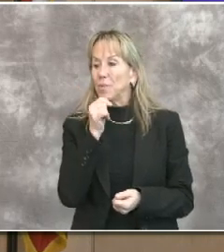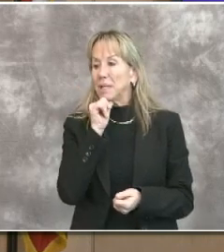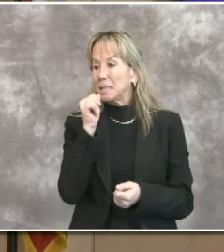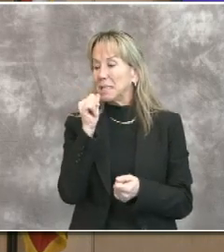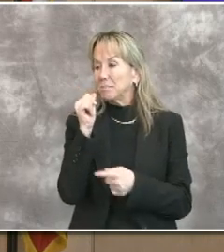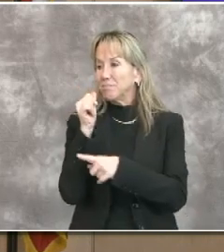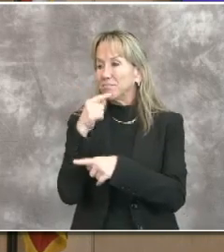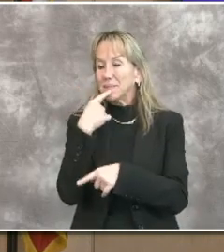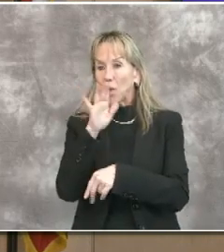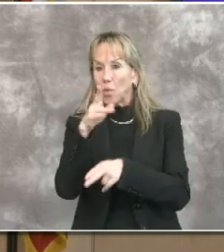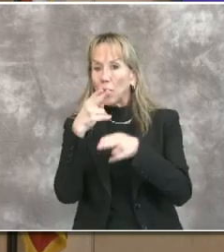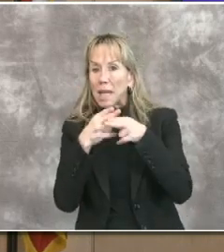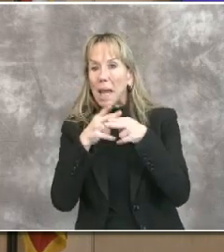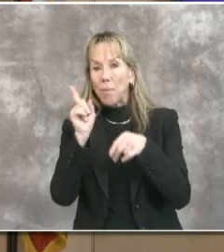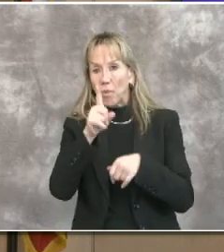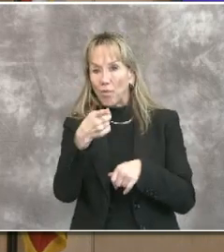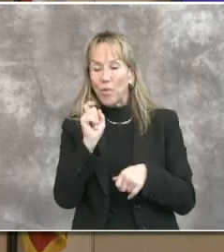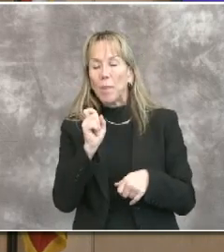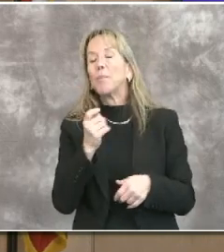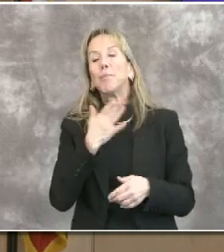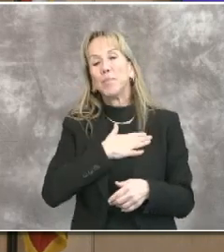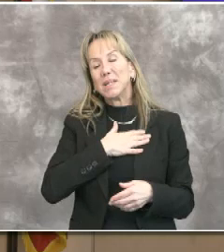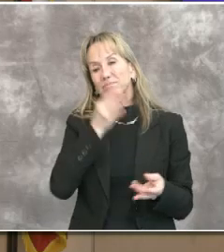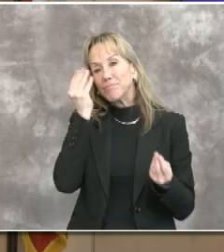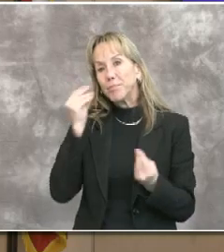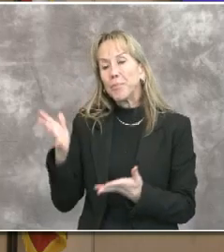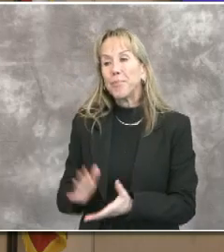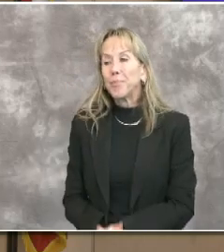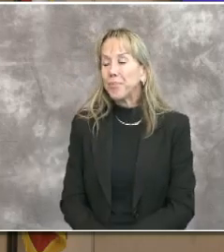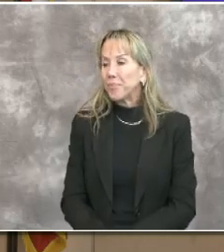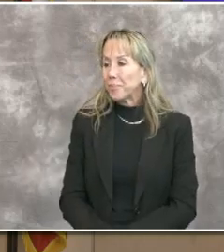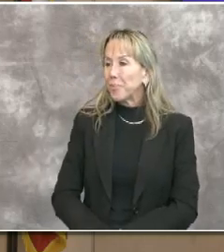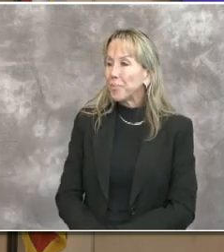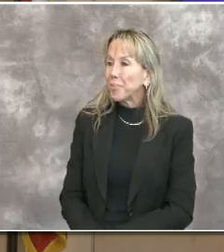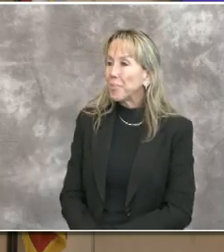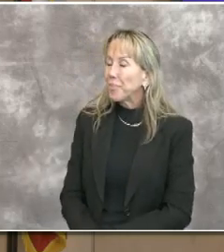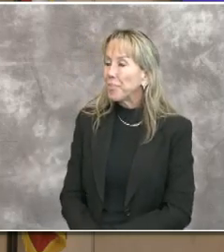name, when you're called up, please do so. First question.